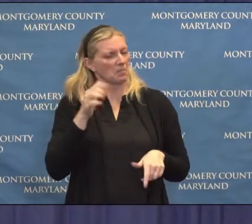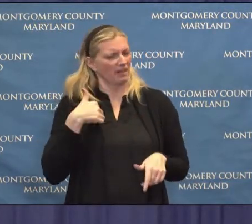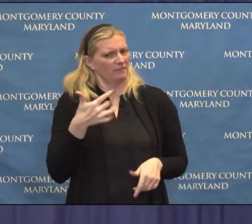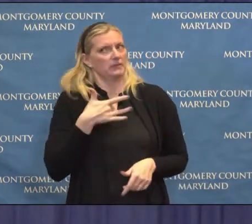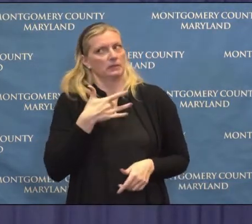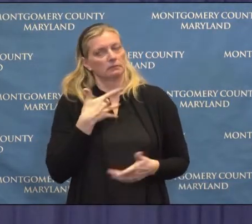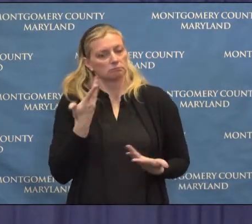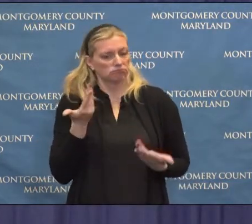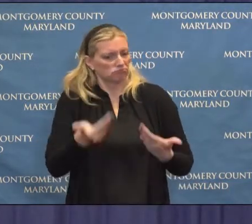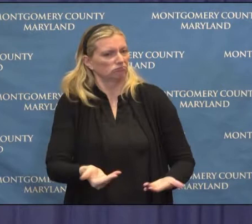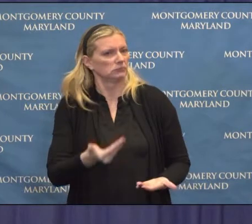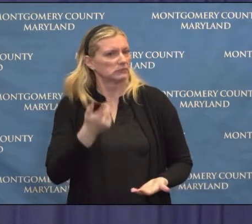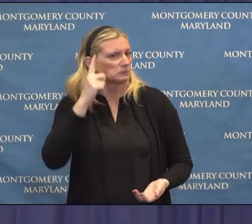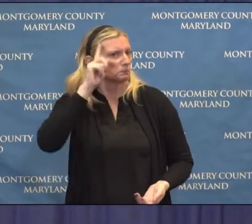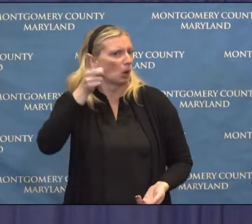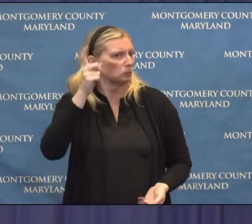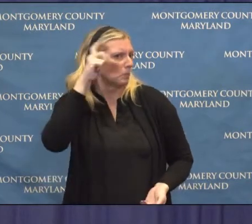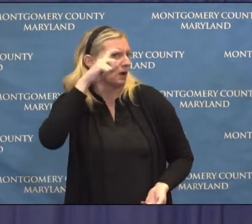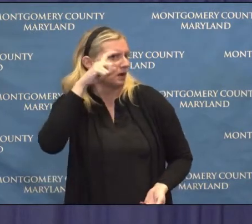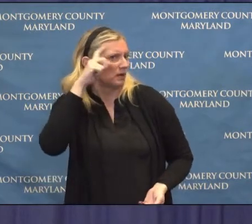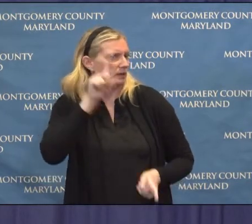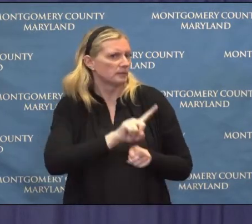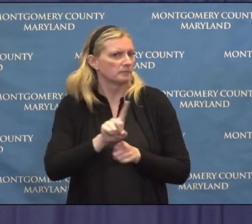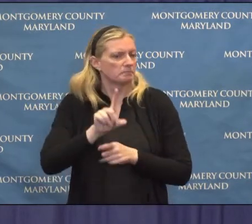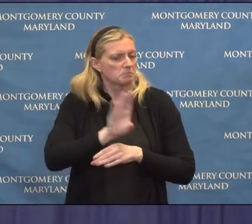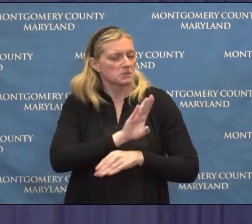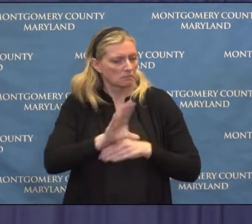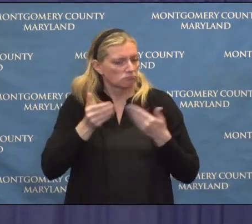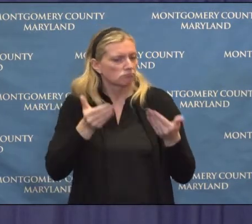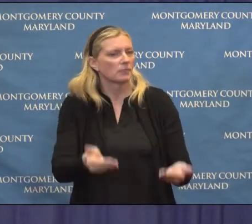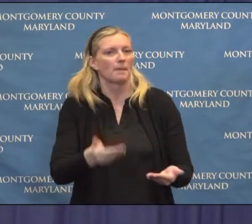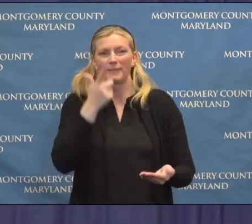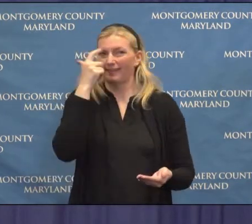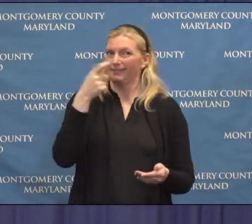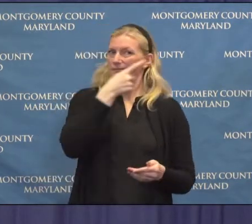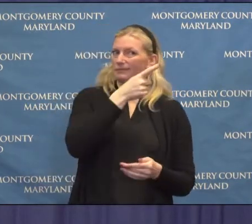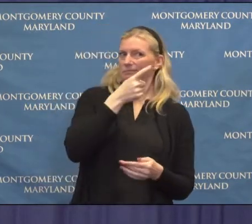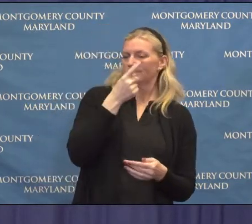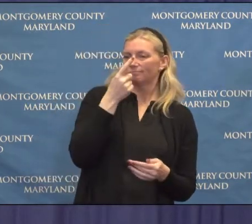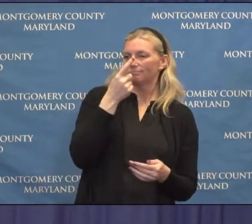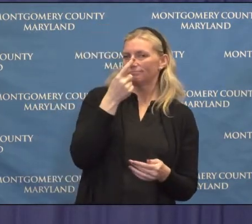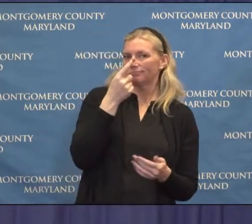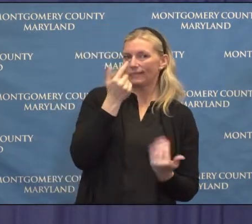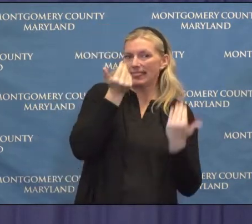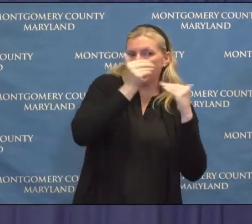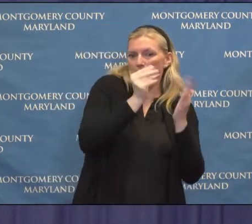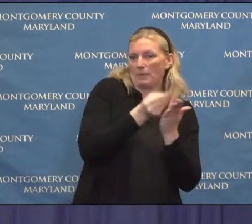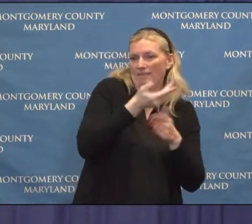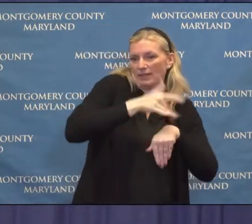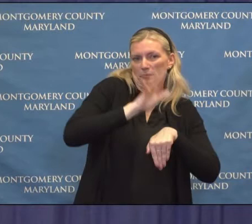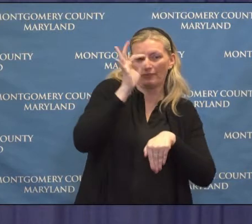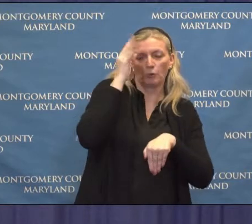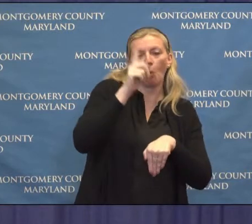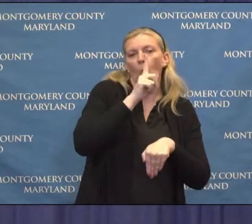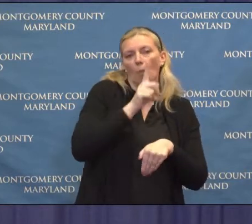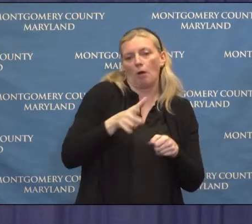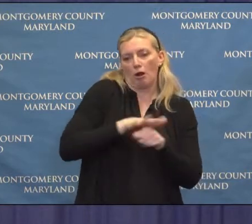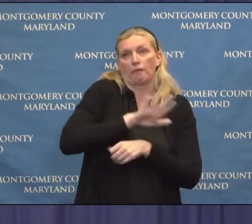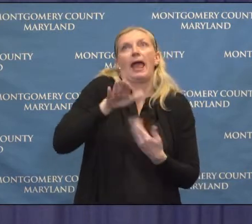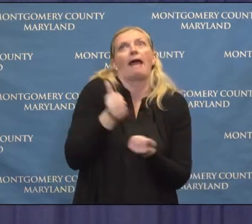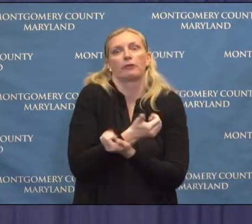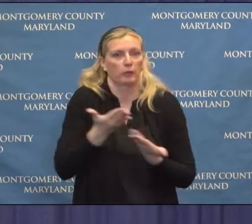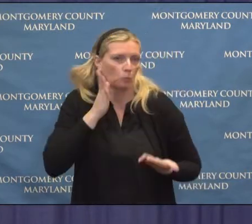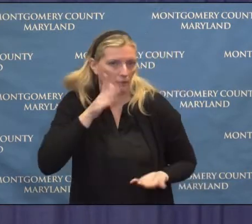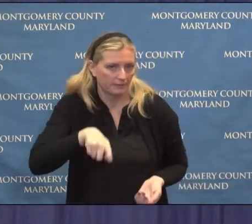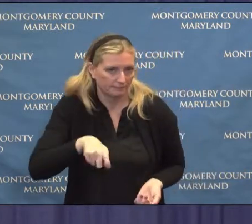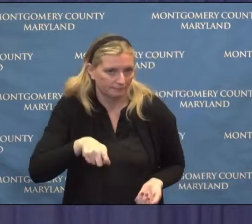to apply for additional funds if you know that our limited funds won't cover your entire needs. Thank you, County